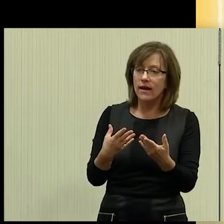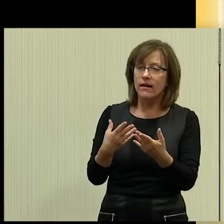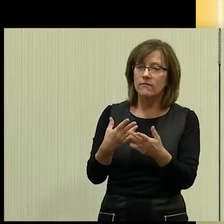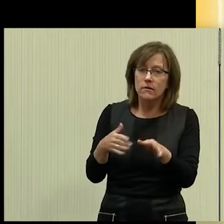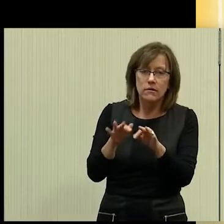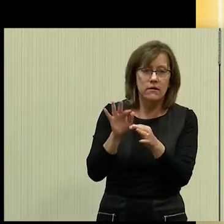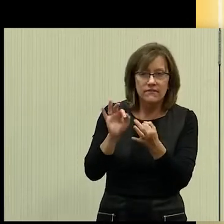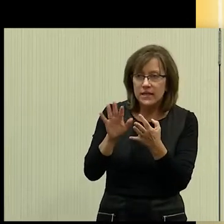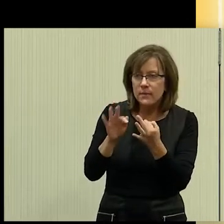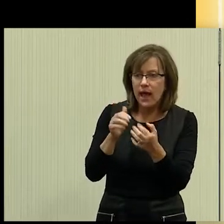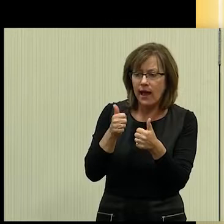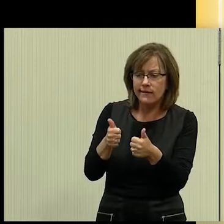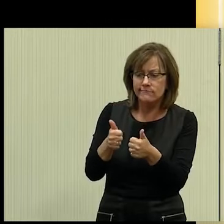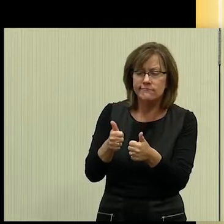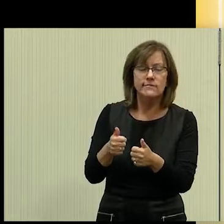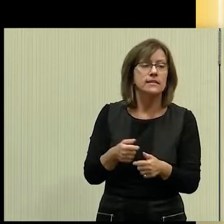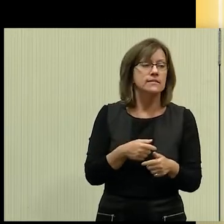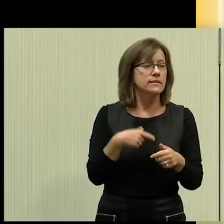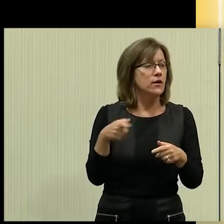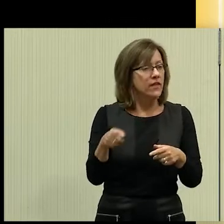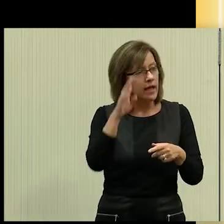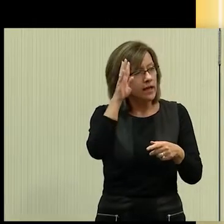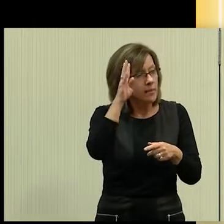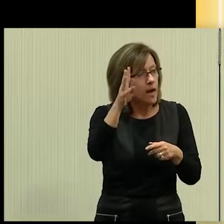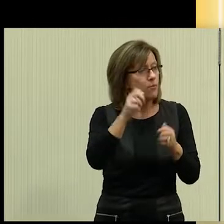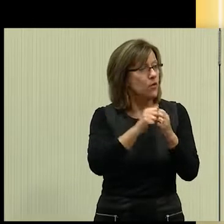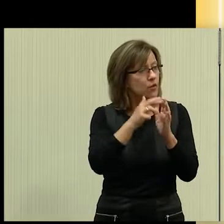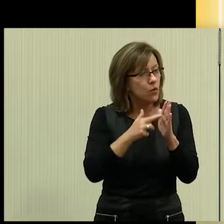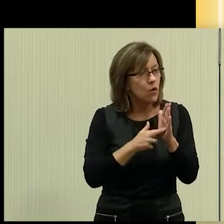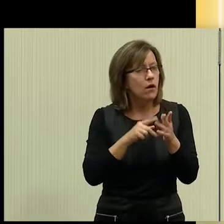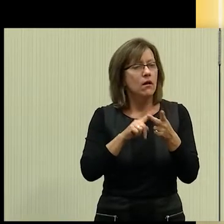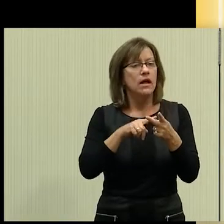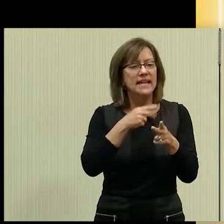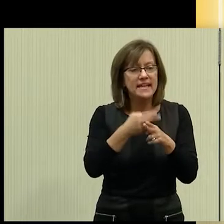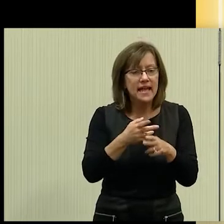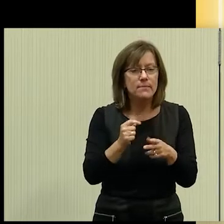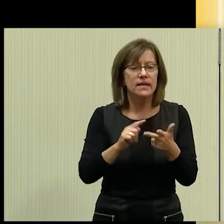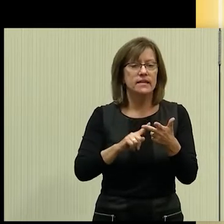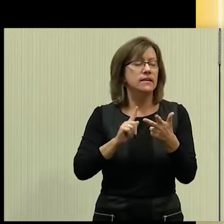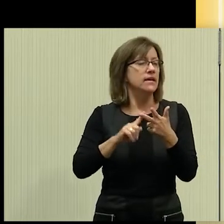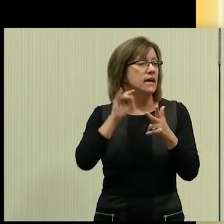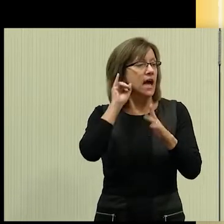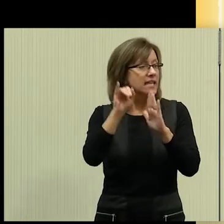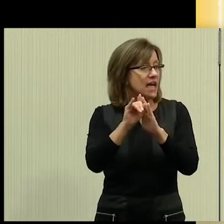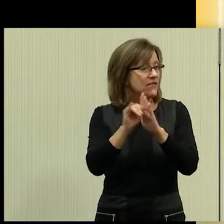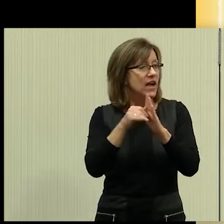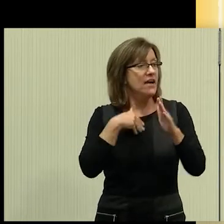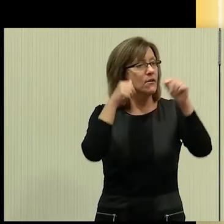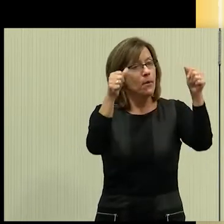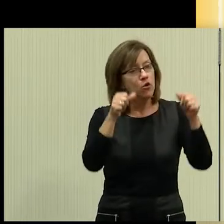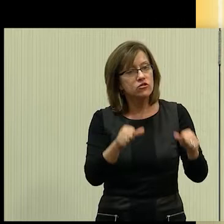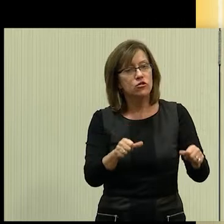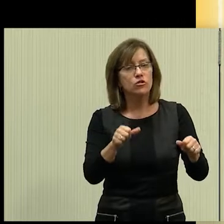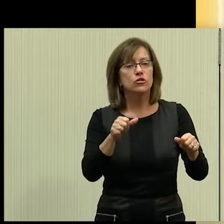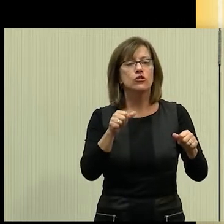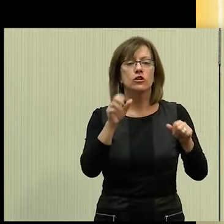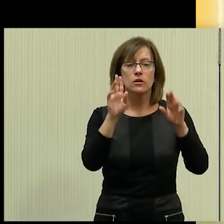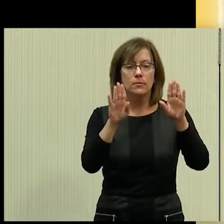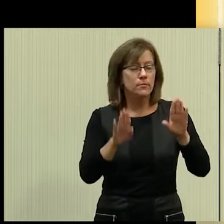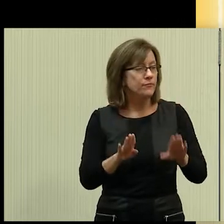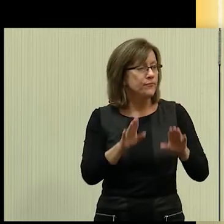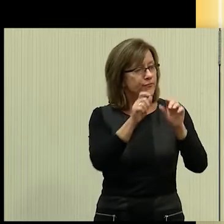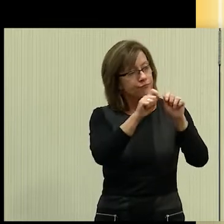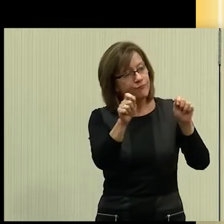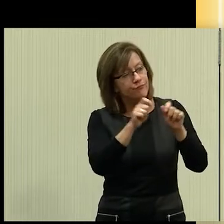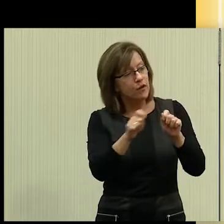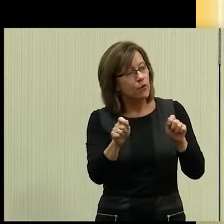them generate the rule, name the rule, having children identify if you have a poster so that they can put them on the poster. So if